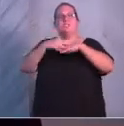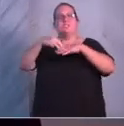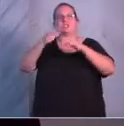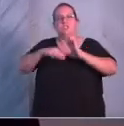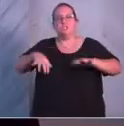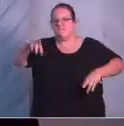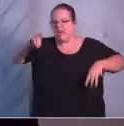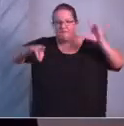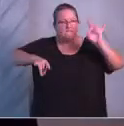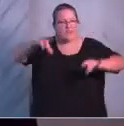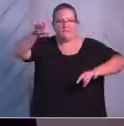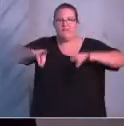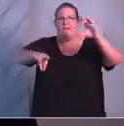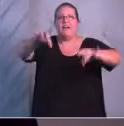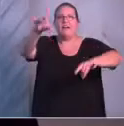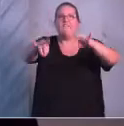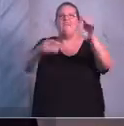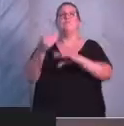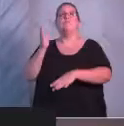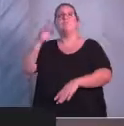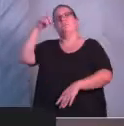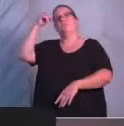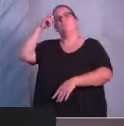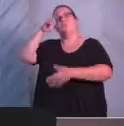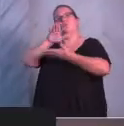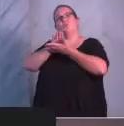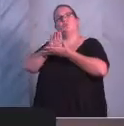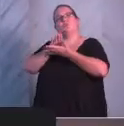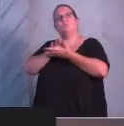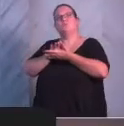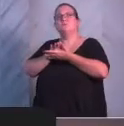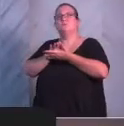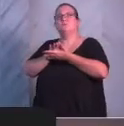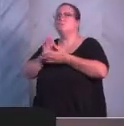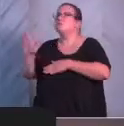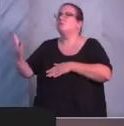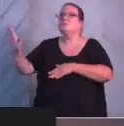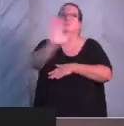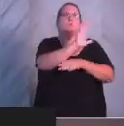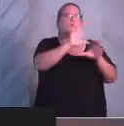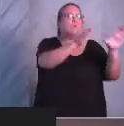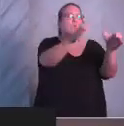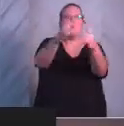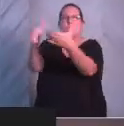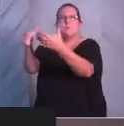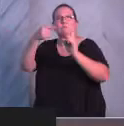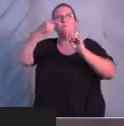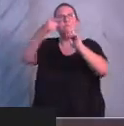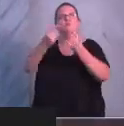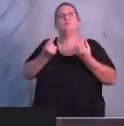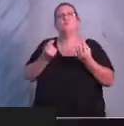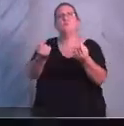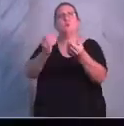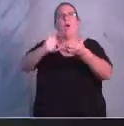the grounds of former residential schools. What specific action would your party take towards